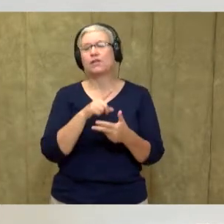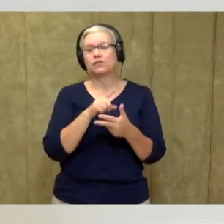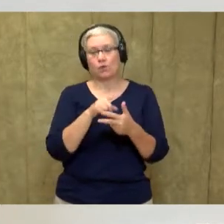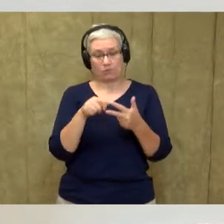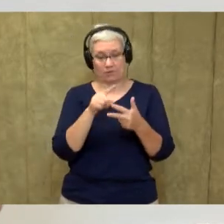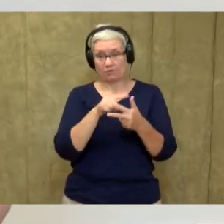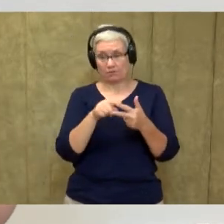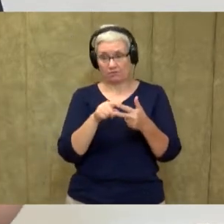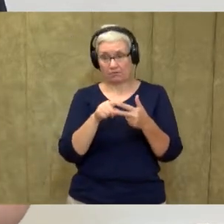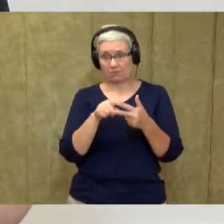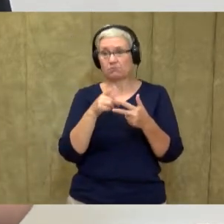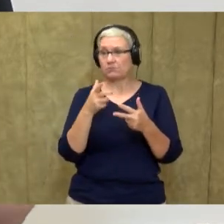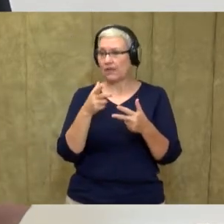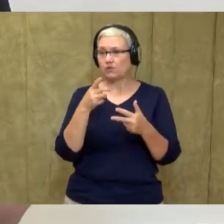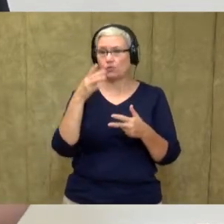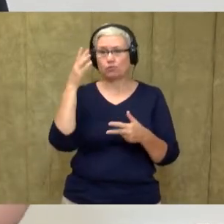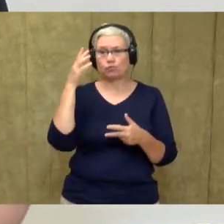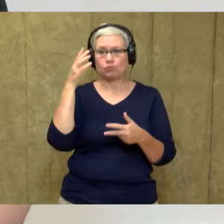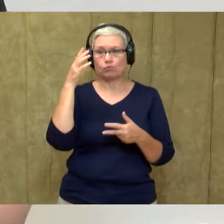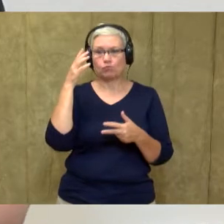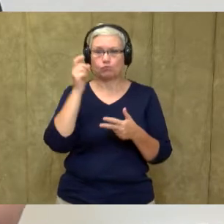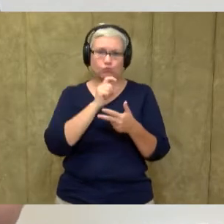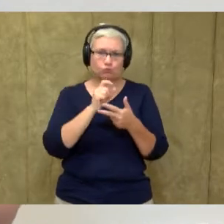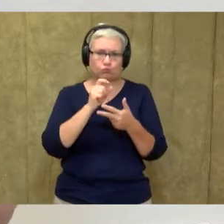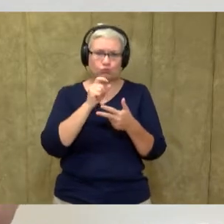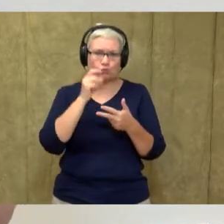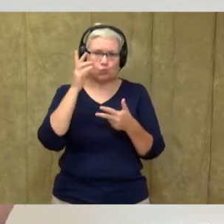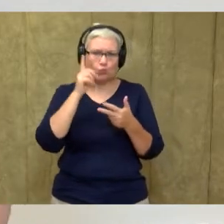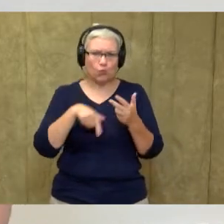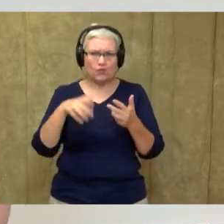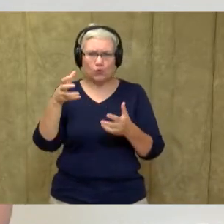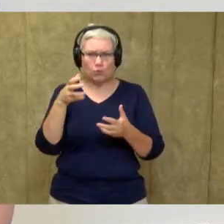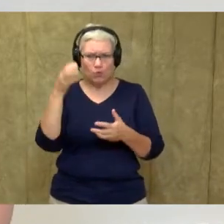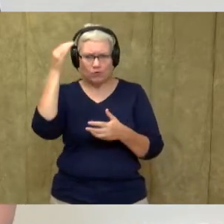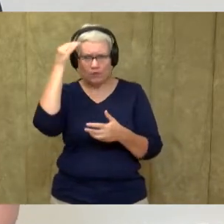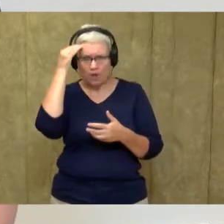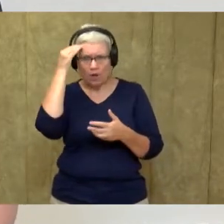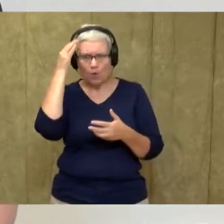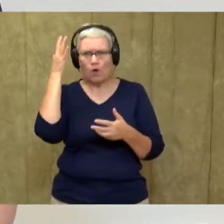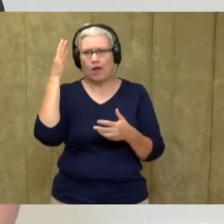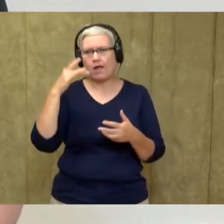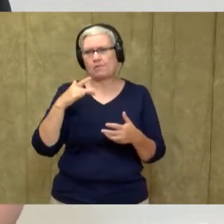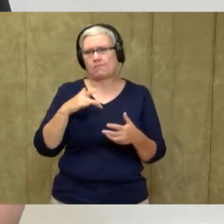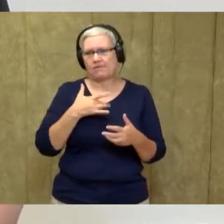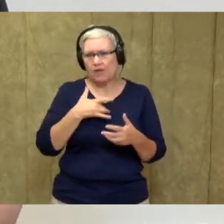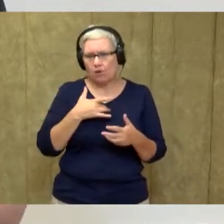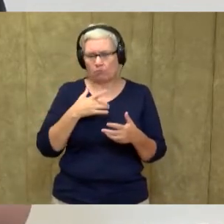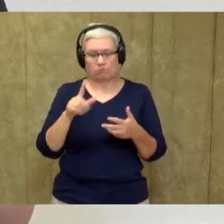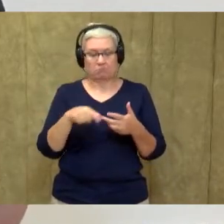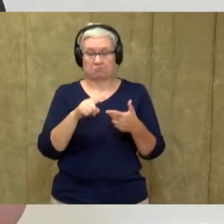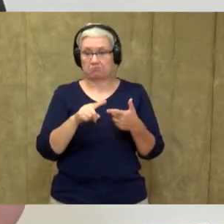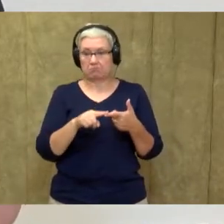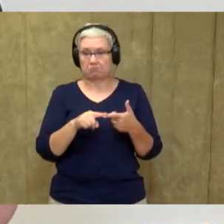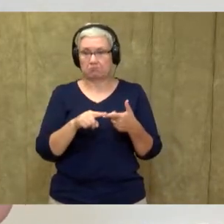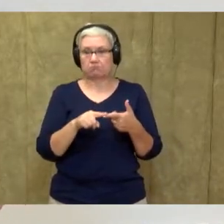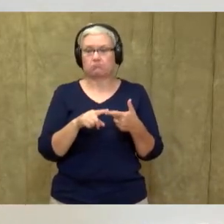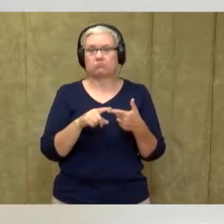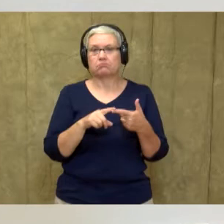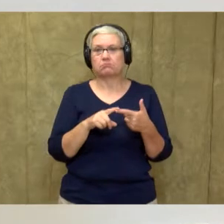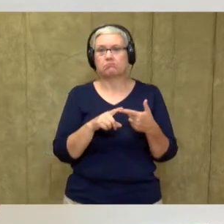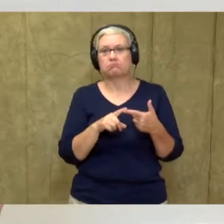opinion and, a lot of times, just spitting out how we feel to people, maybe